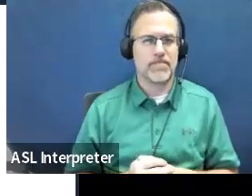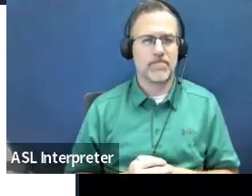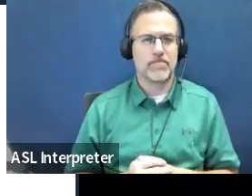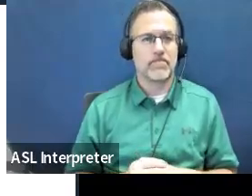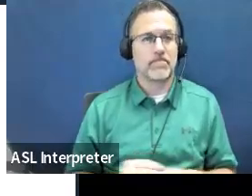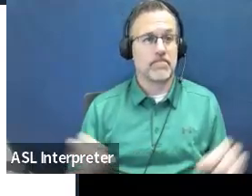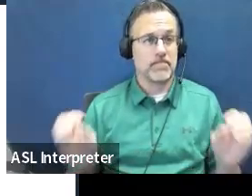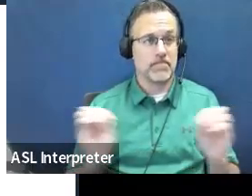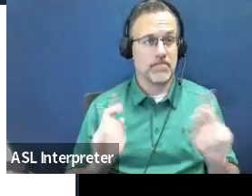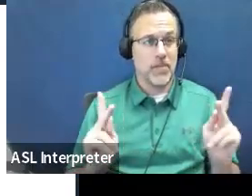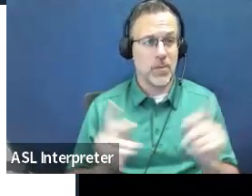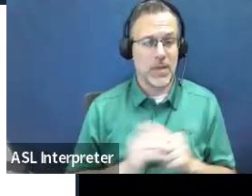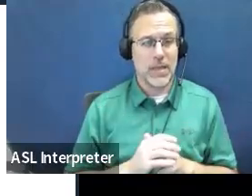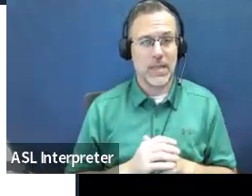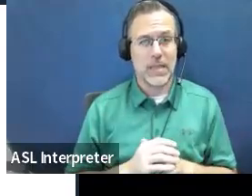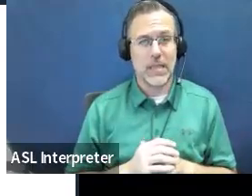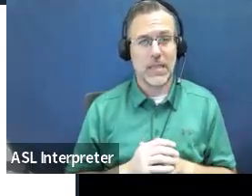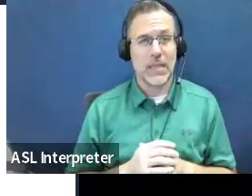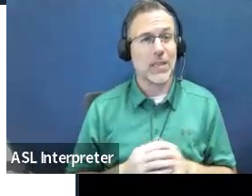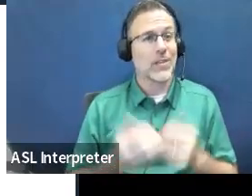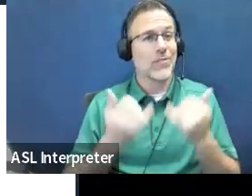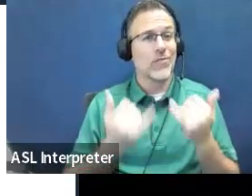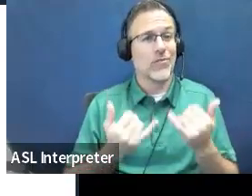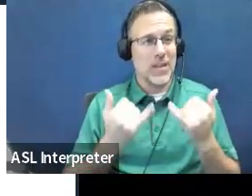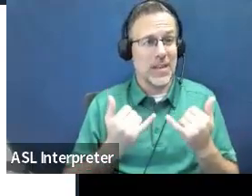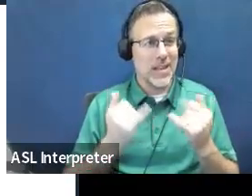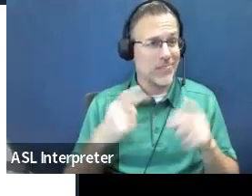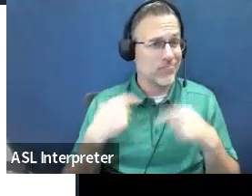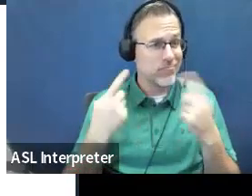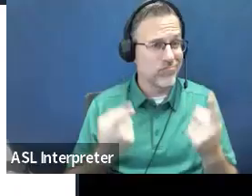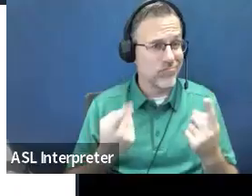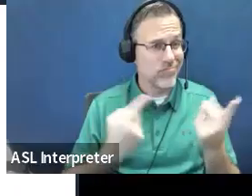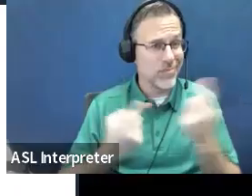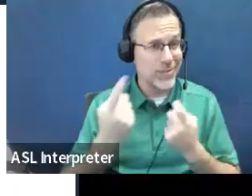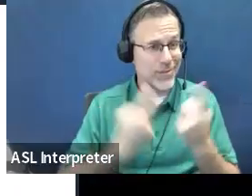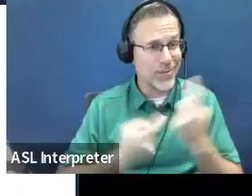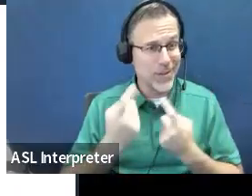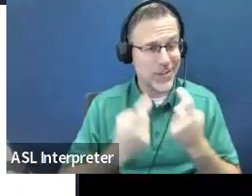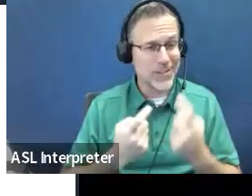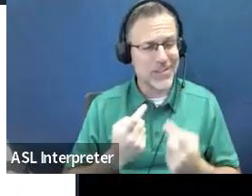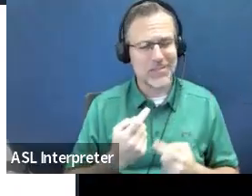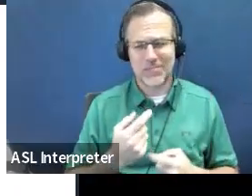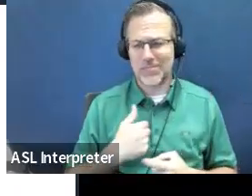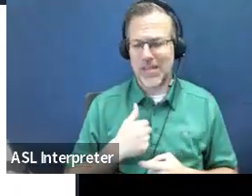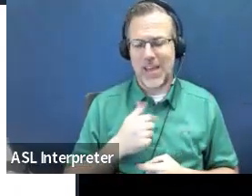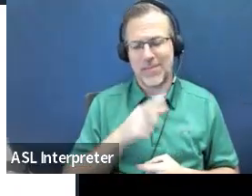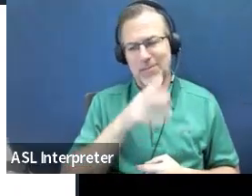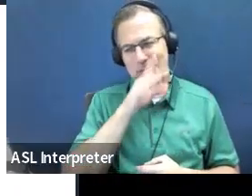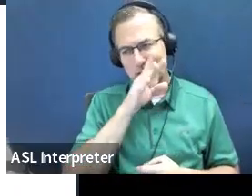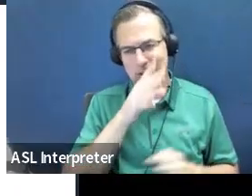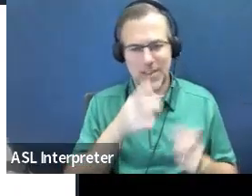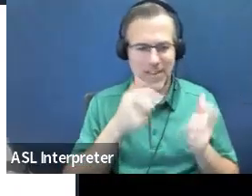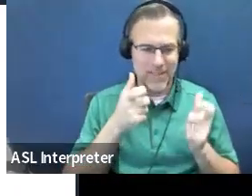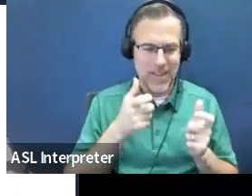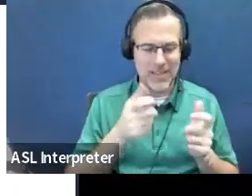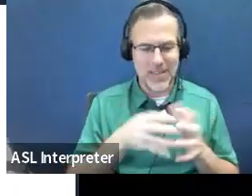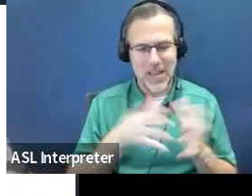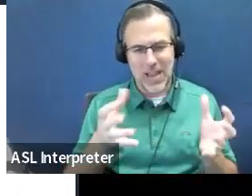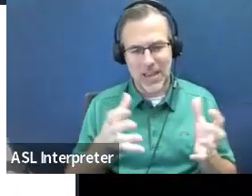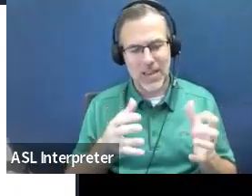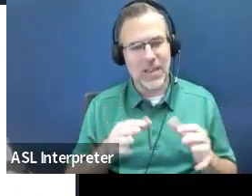All right. Any questions so far? I feel like I've been talking a lot and kind of fast. So I'm